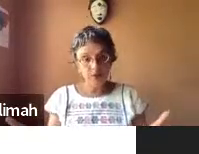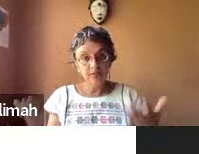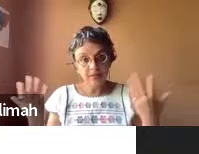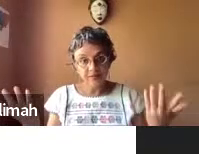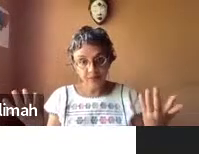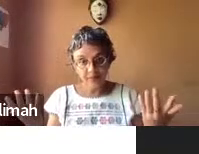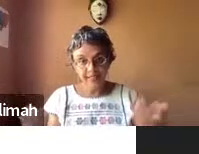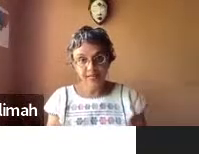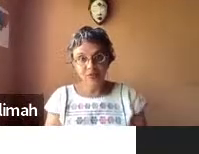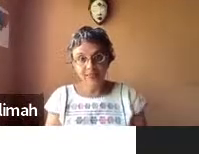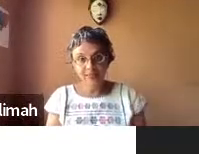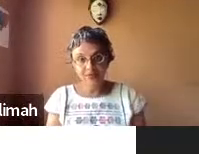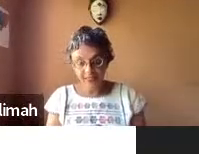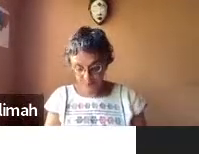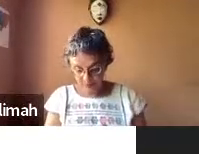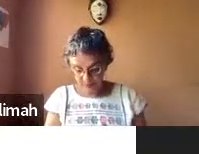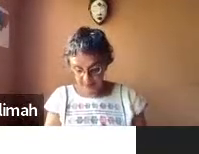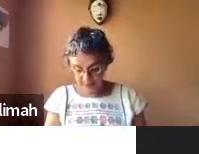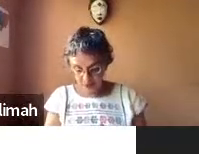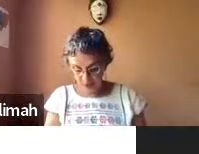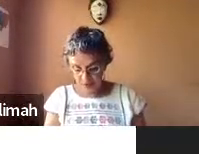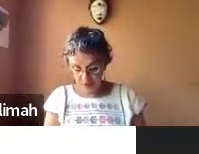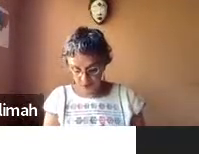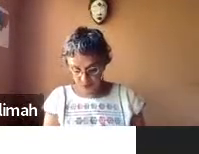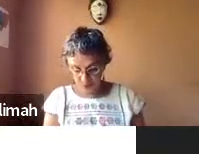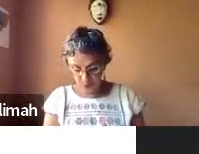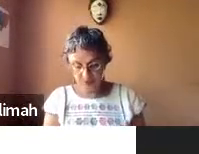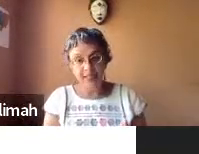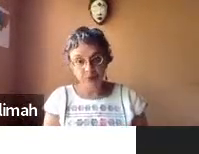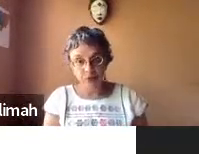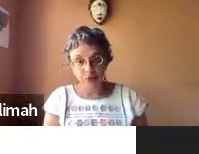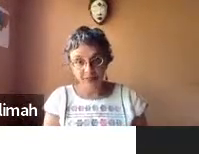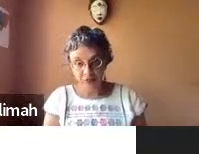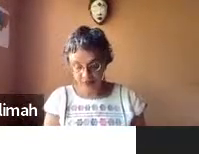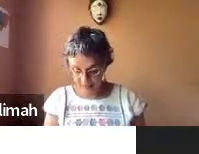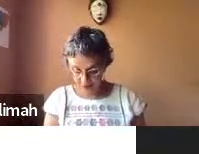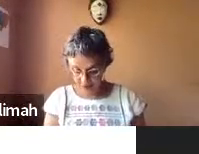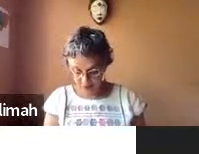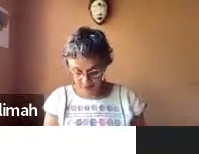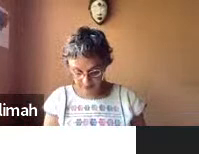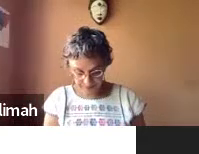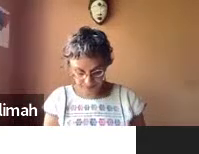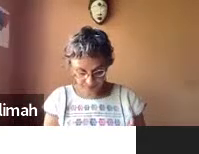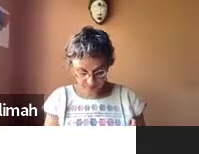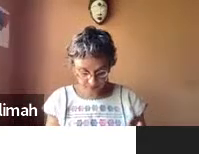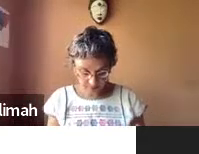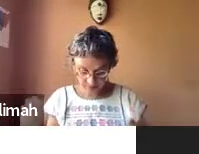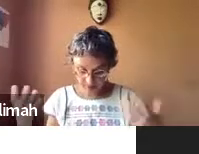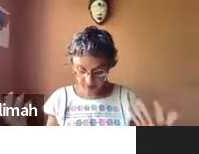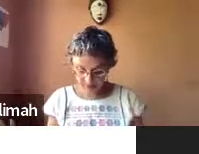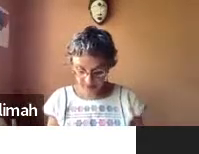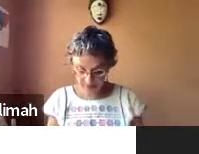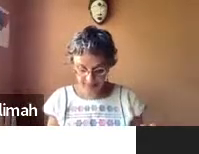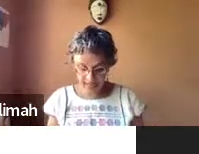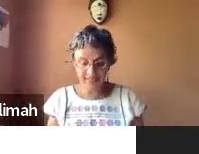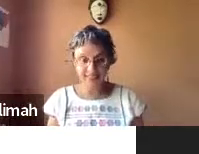Around the world, family care leave is typically accorded through labor legislation.